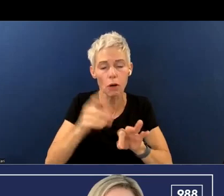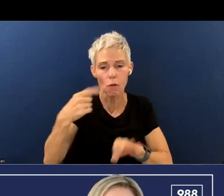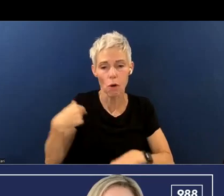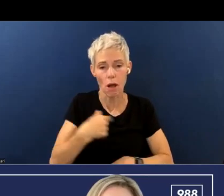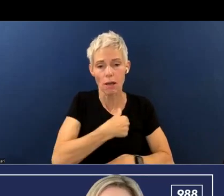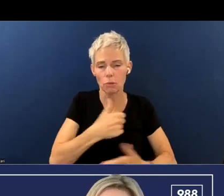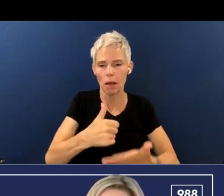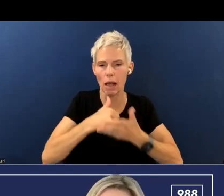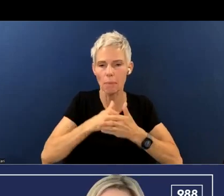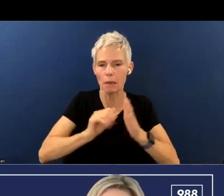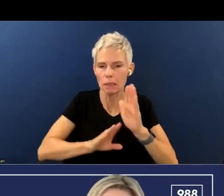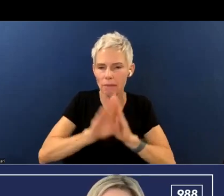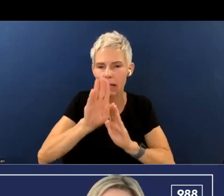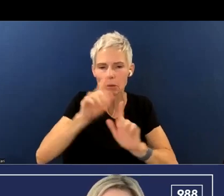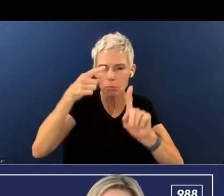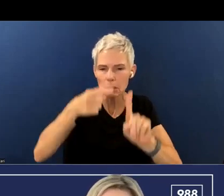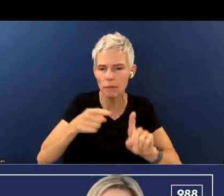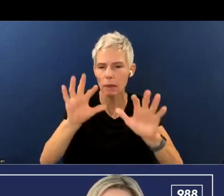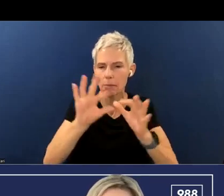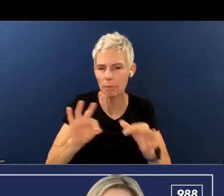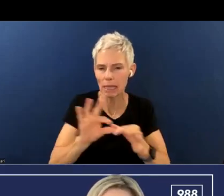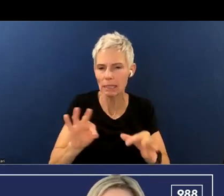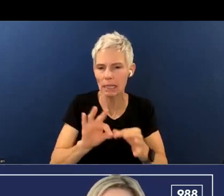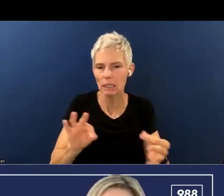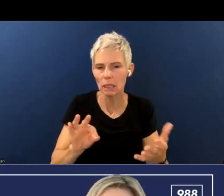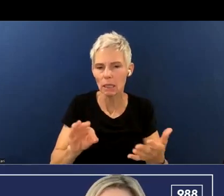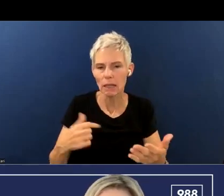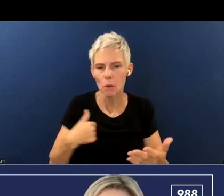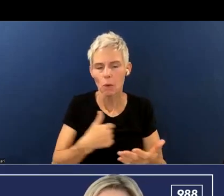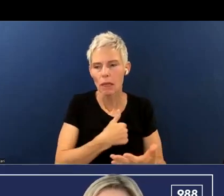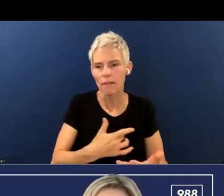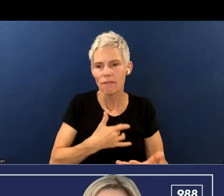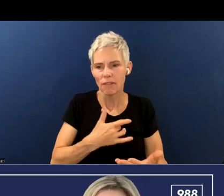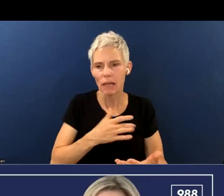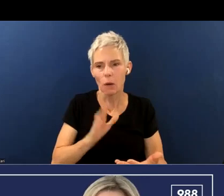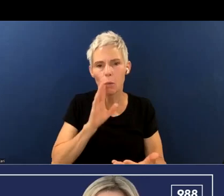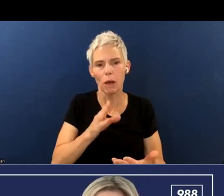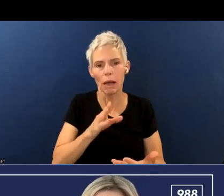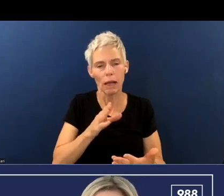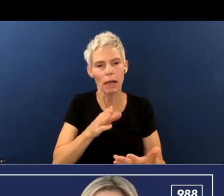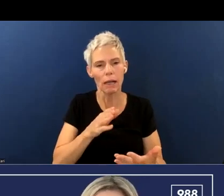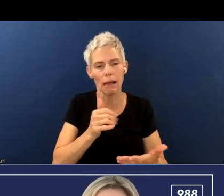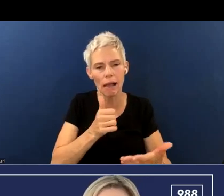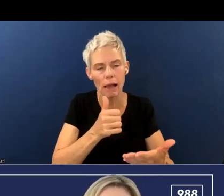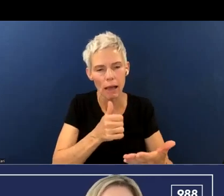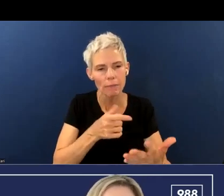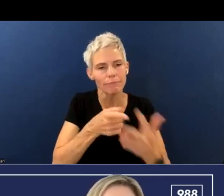developing messaging that we think will be able to resonate with the people we're trying to reach about